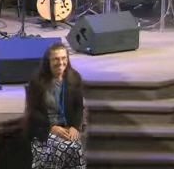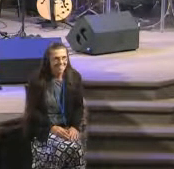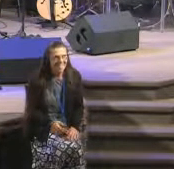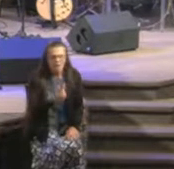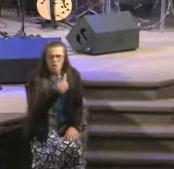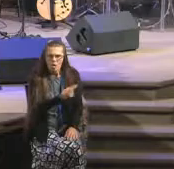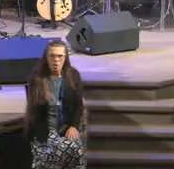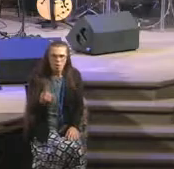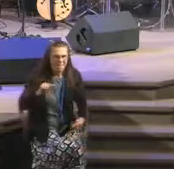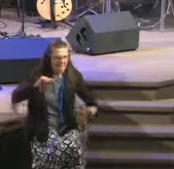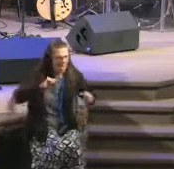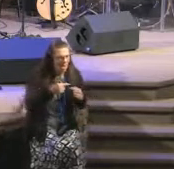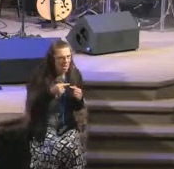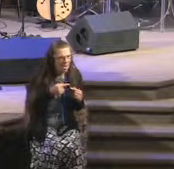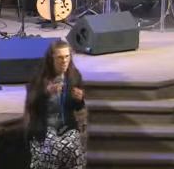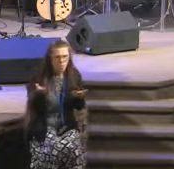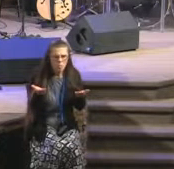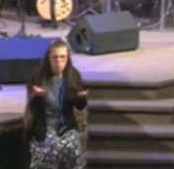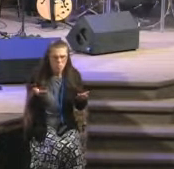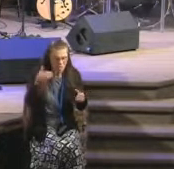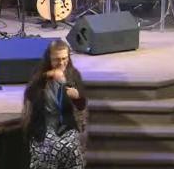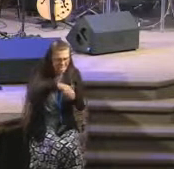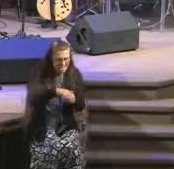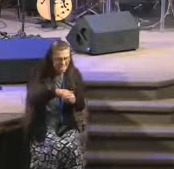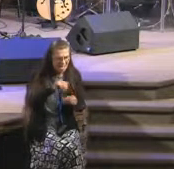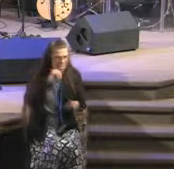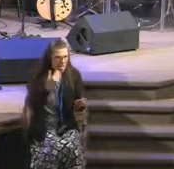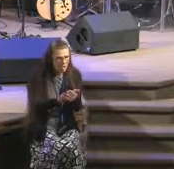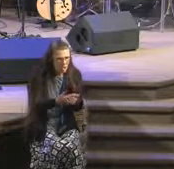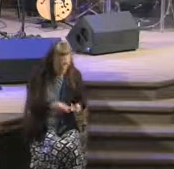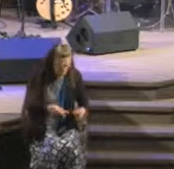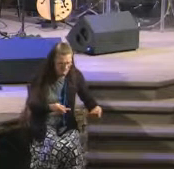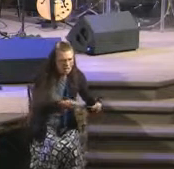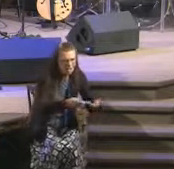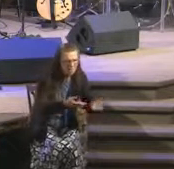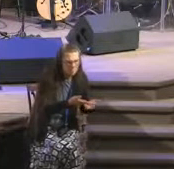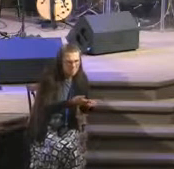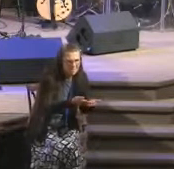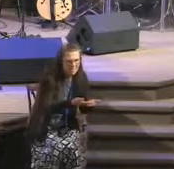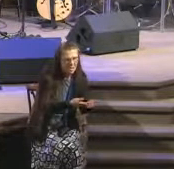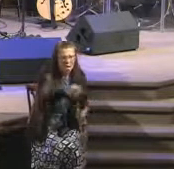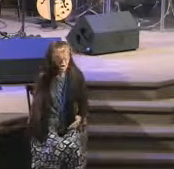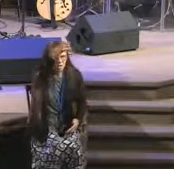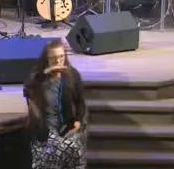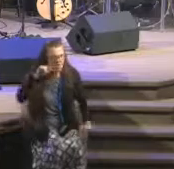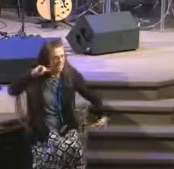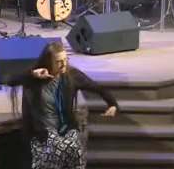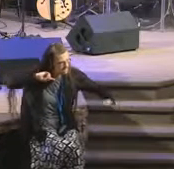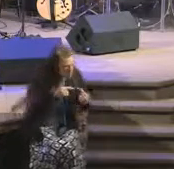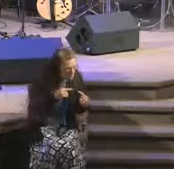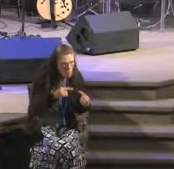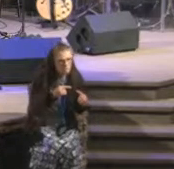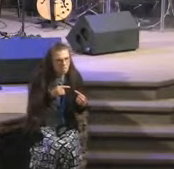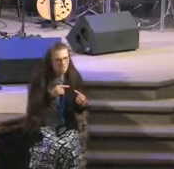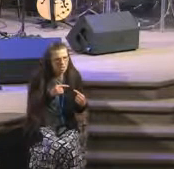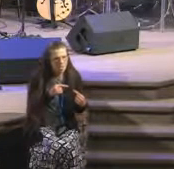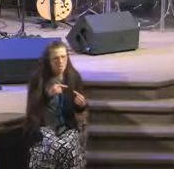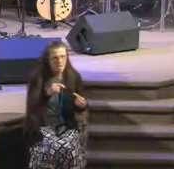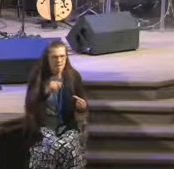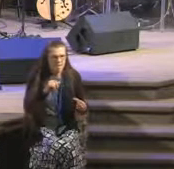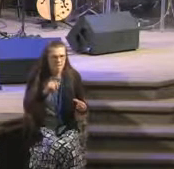We hurt when we're in an unhealthy circumstance, but I will tell you, God is hurt in an